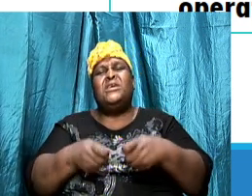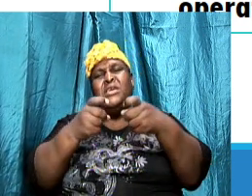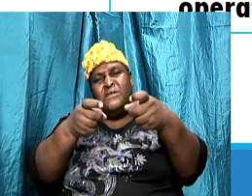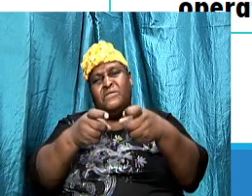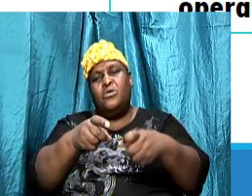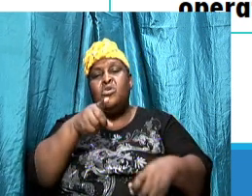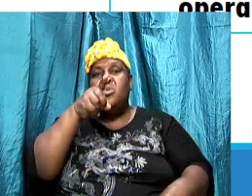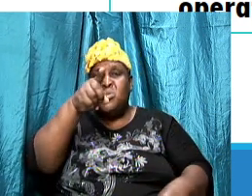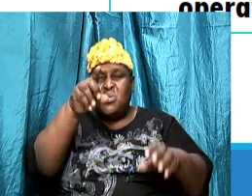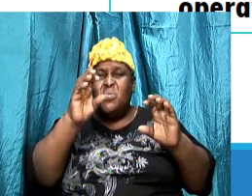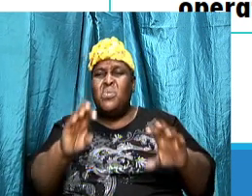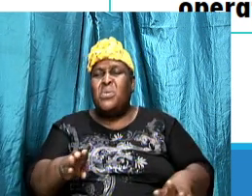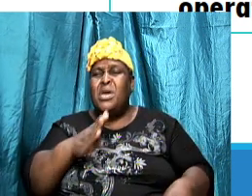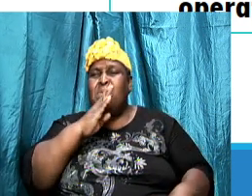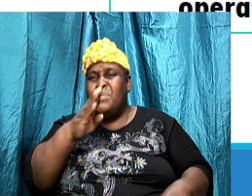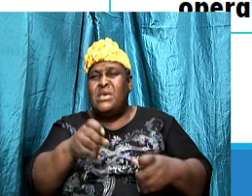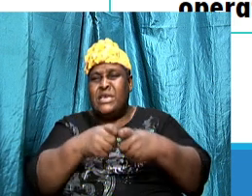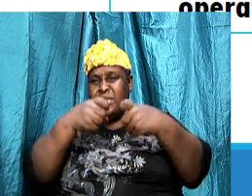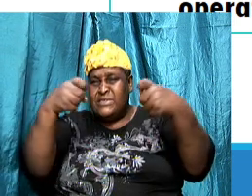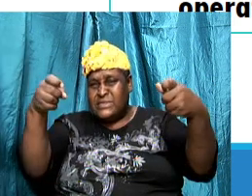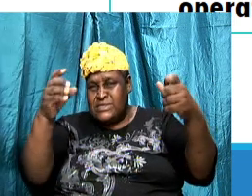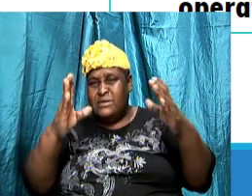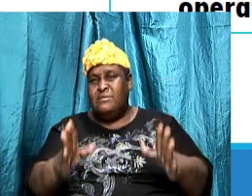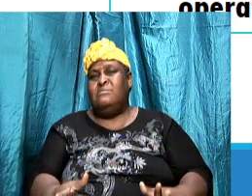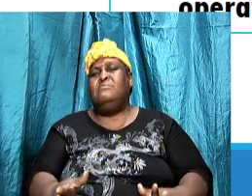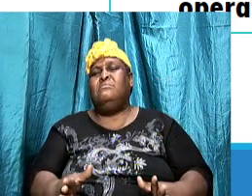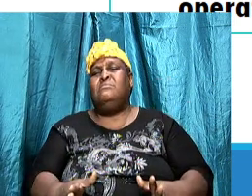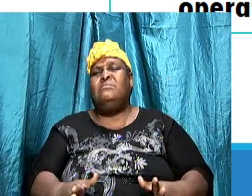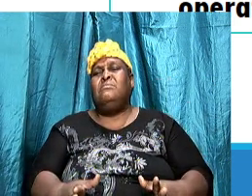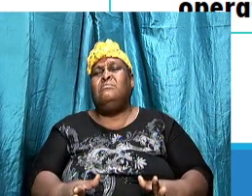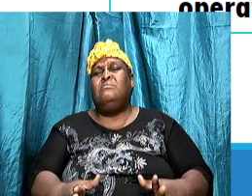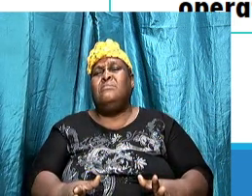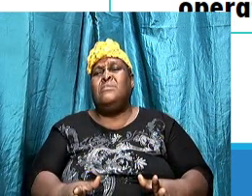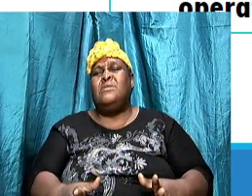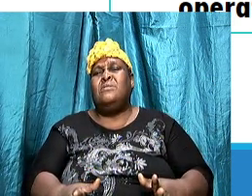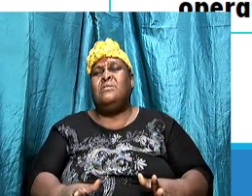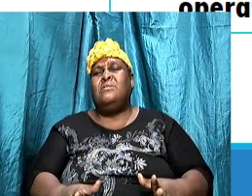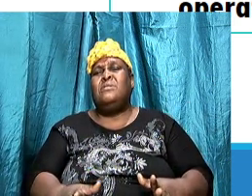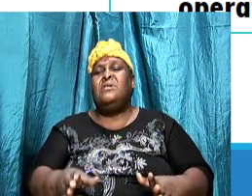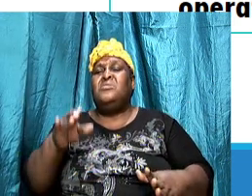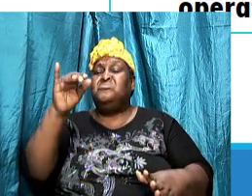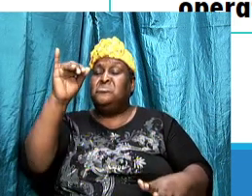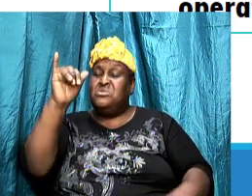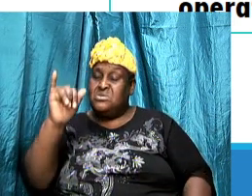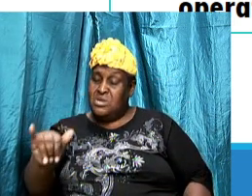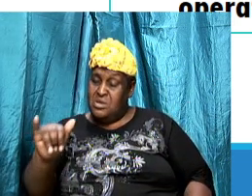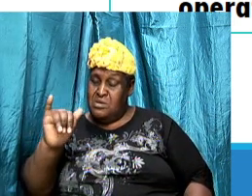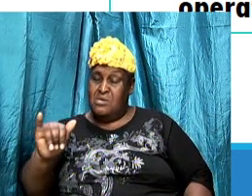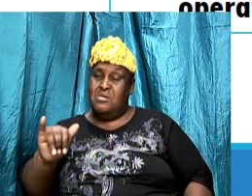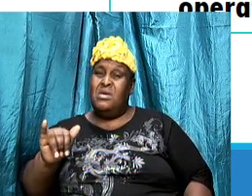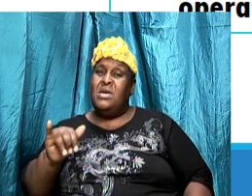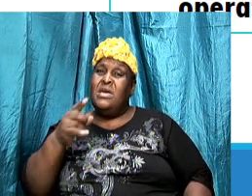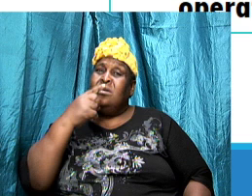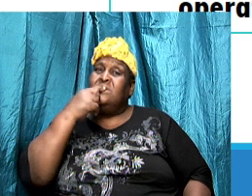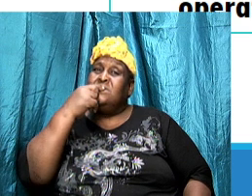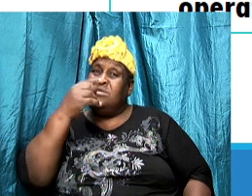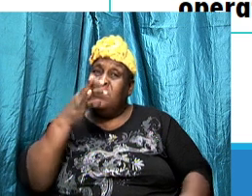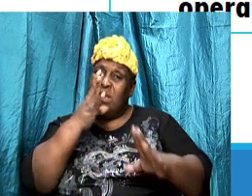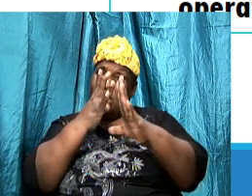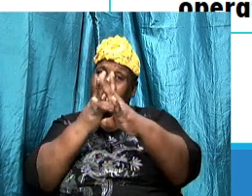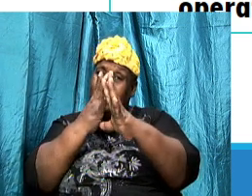carnal as the Corinthians church were and still speak in